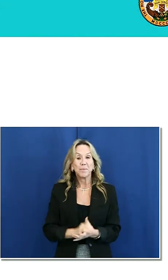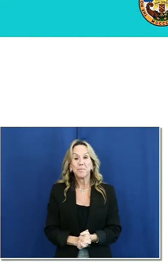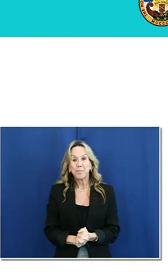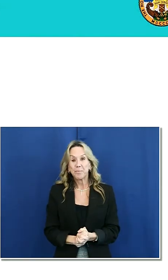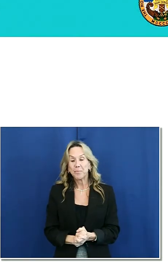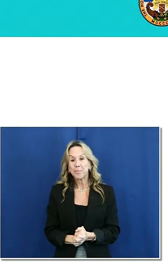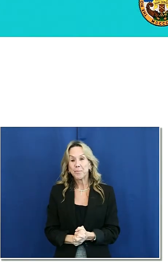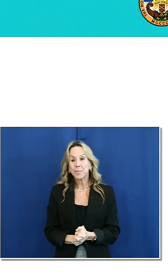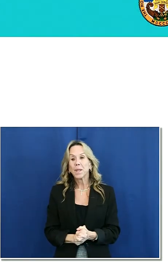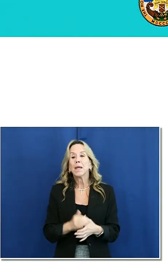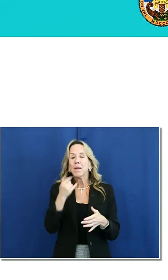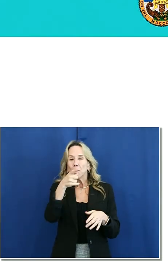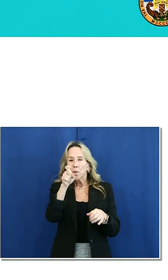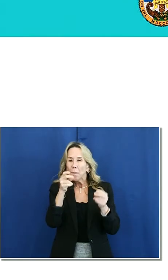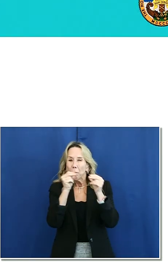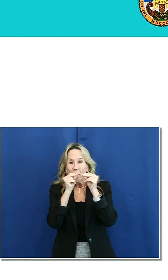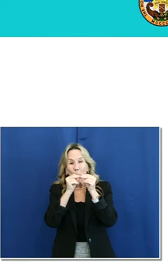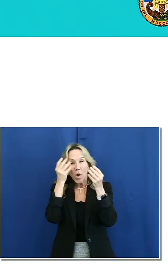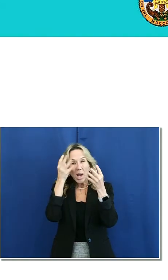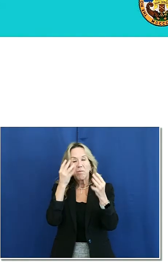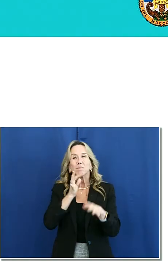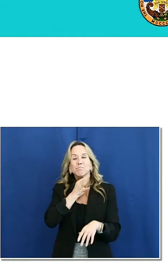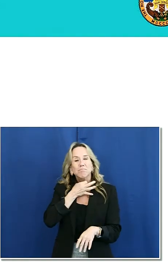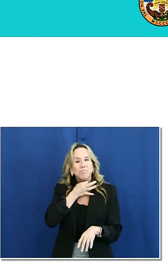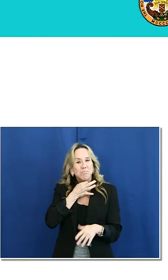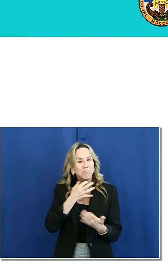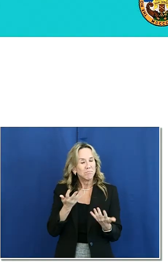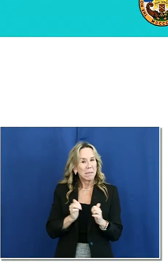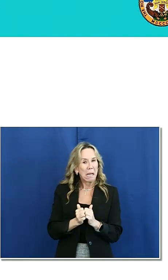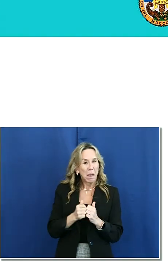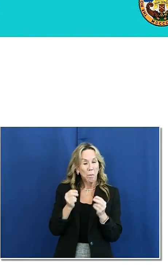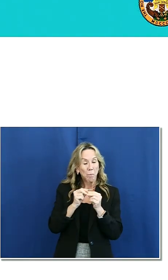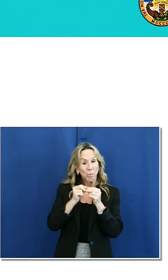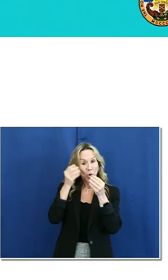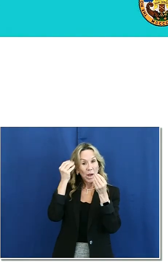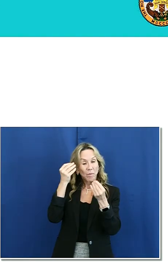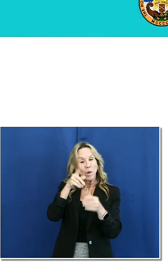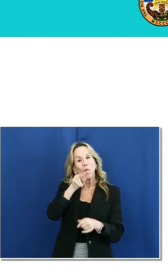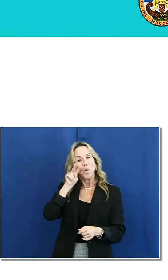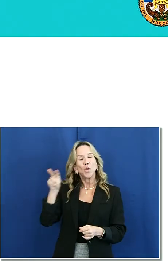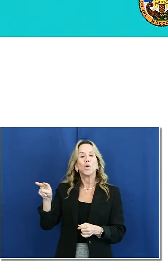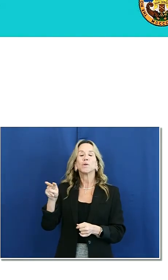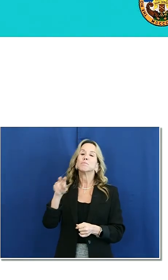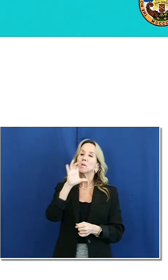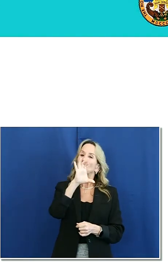get more information, you can simply go to the state's website at